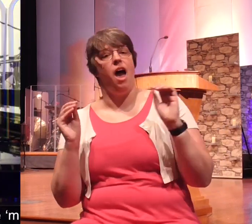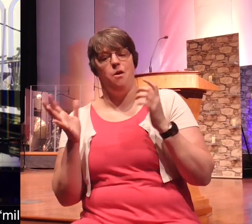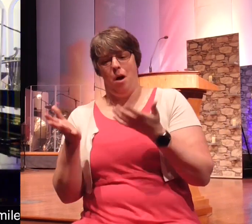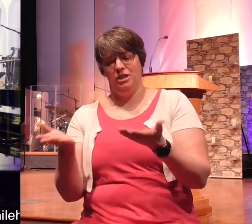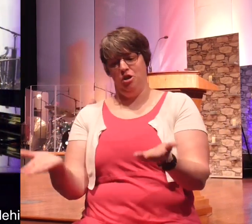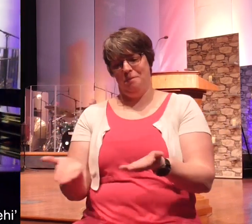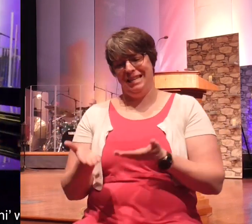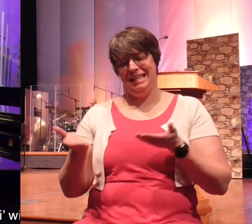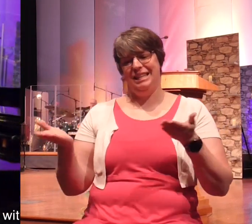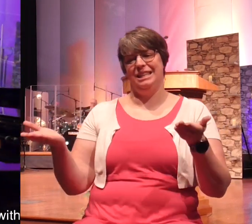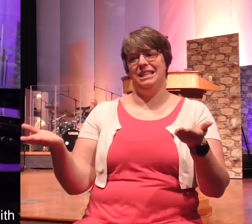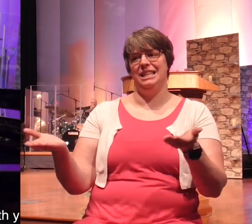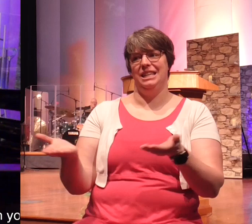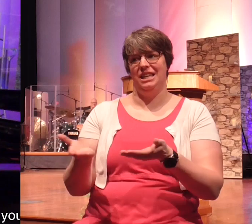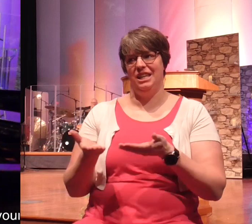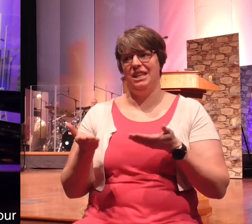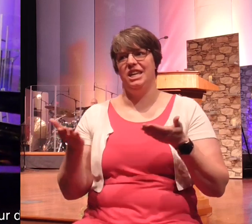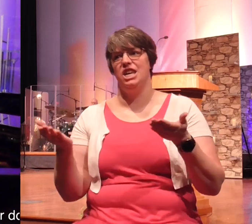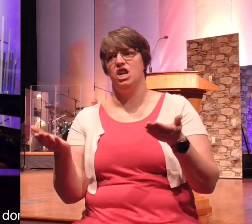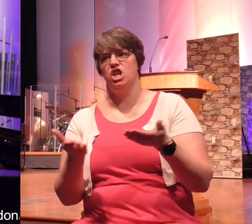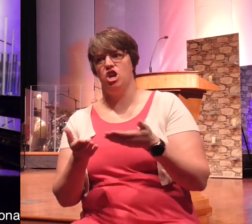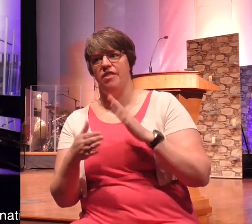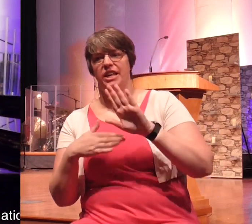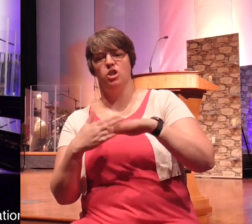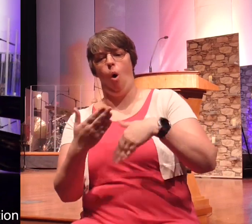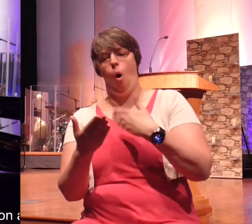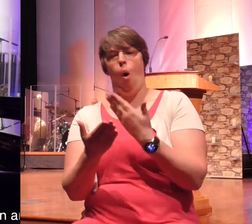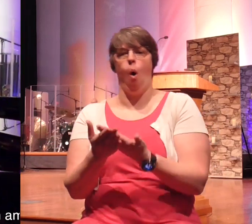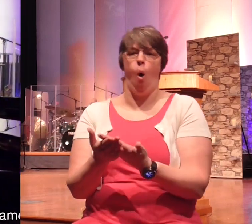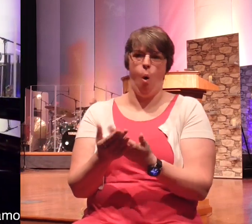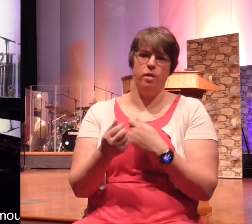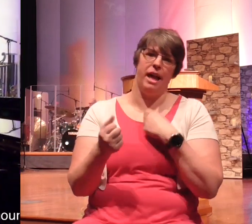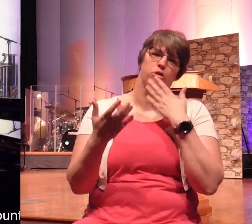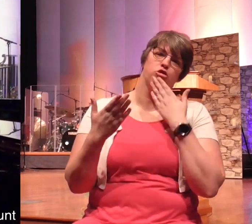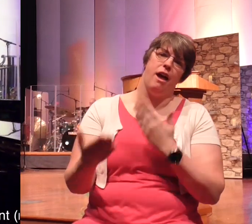this whole with gratitude.